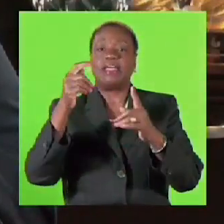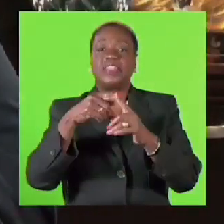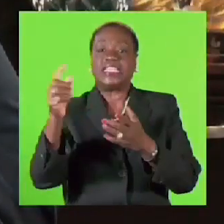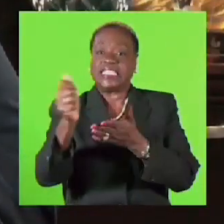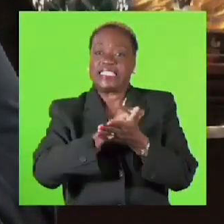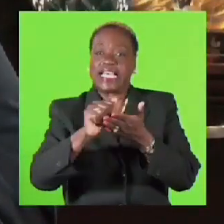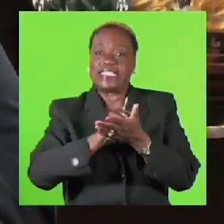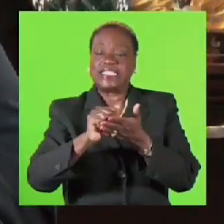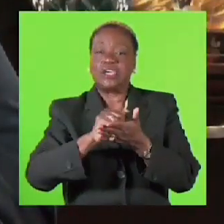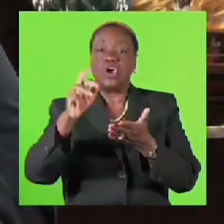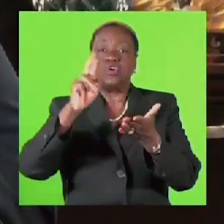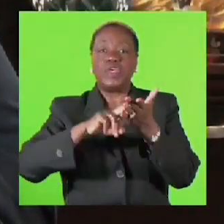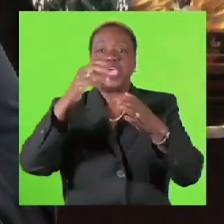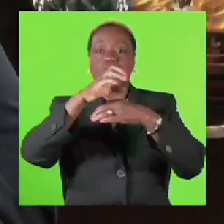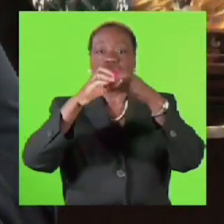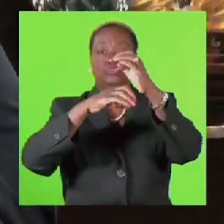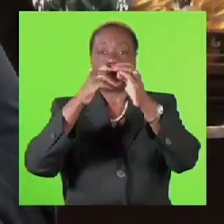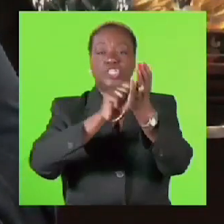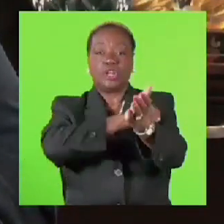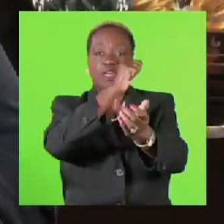Disaster Reconstruction Authority.